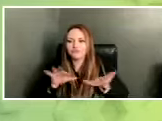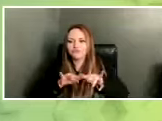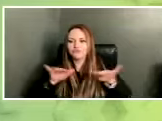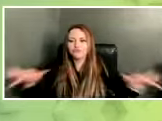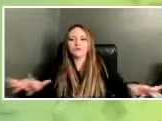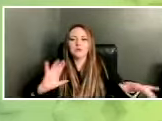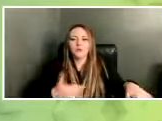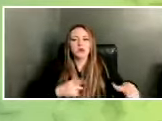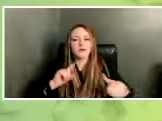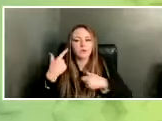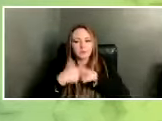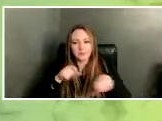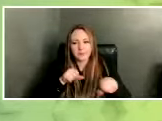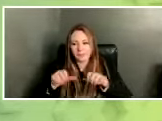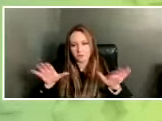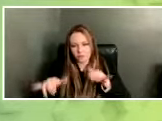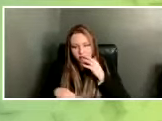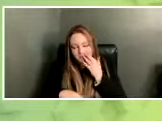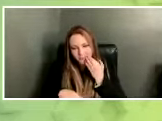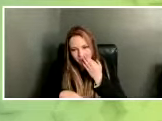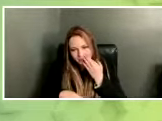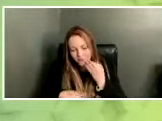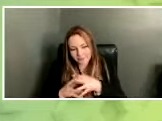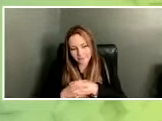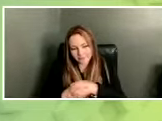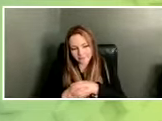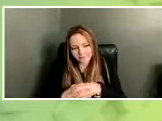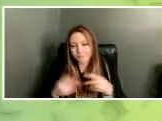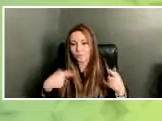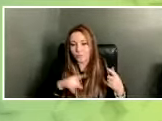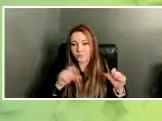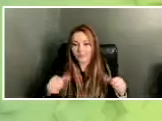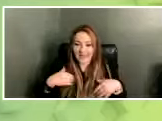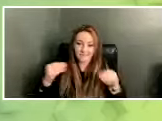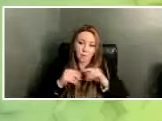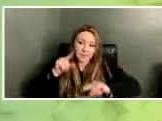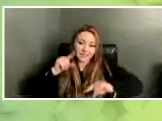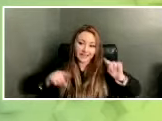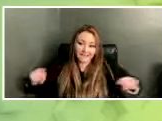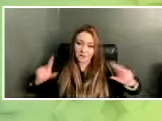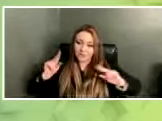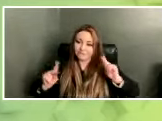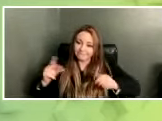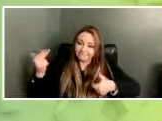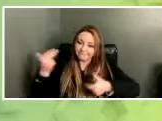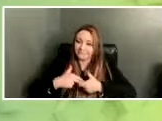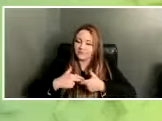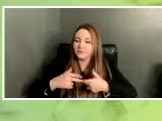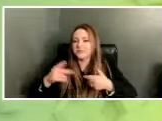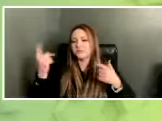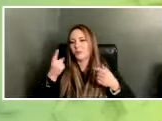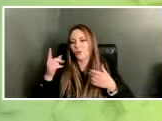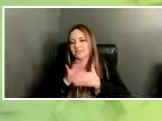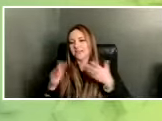time being able to do that. And so we get even a more diverse cohort. And as we all know, it's always good to